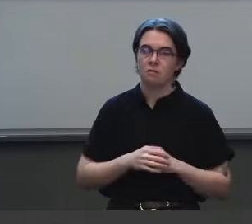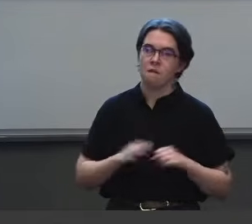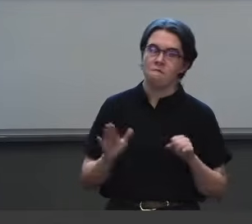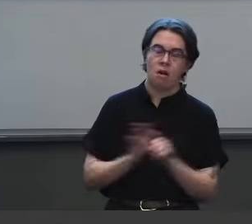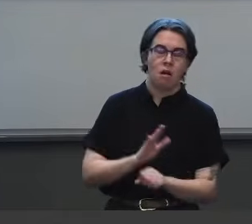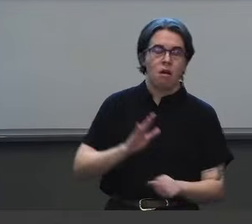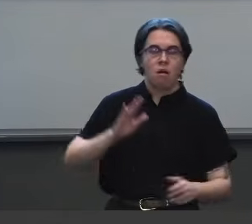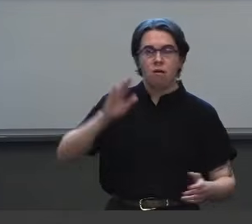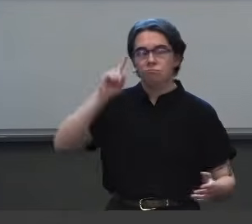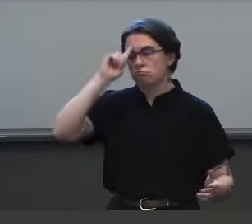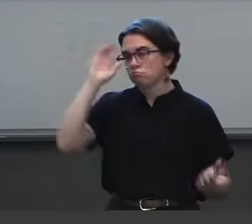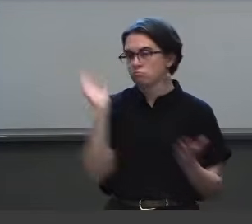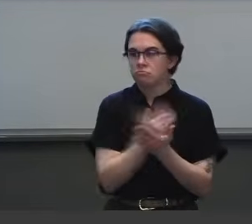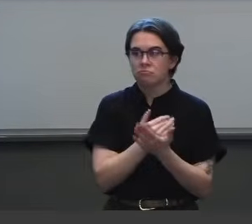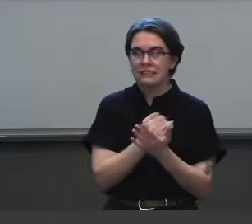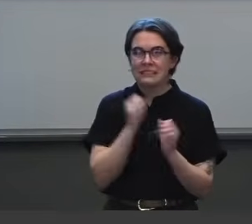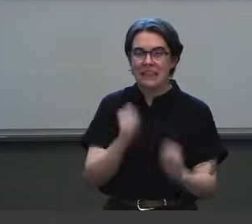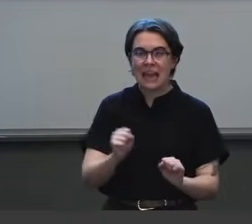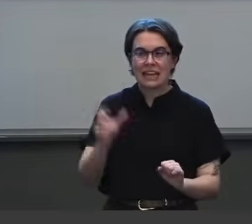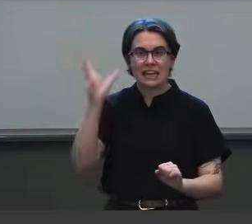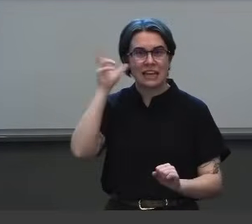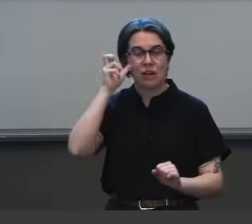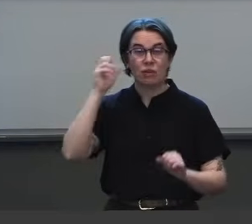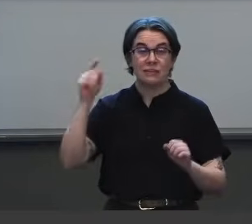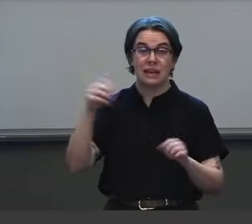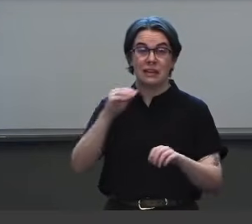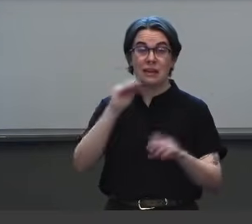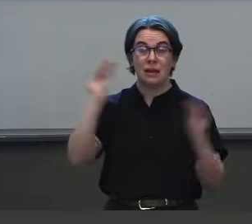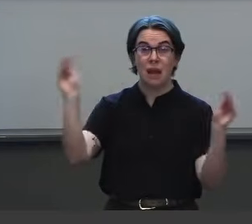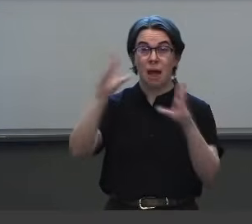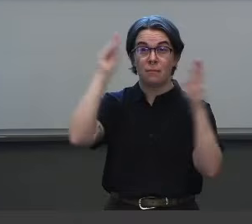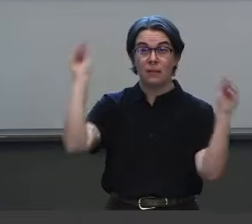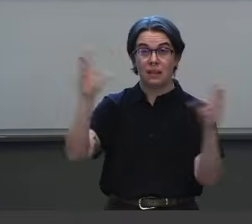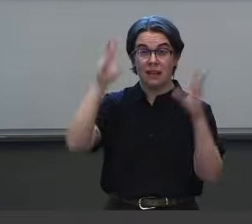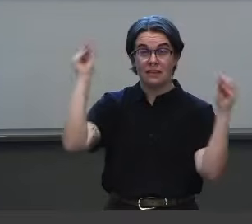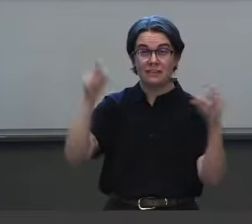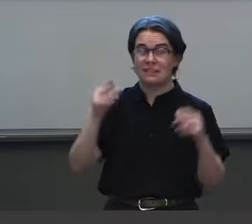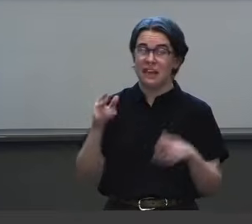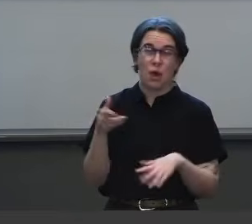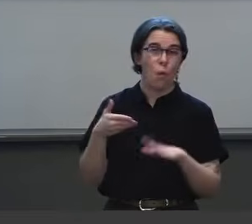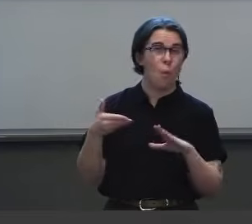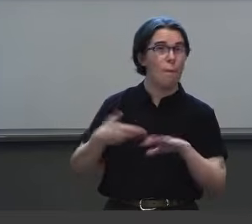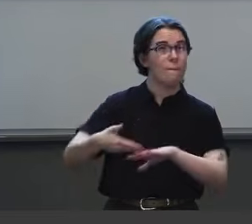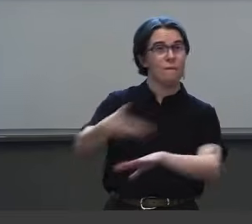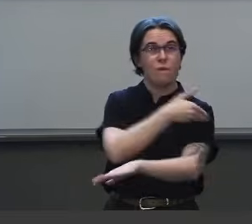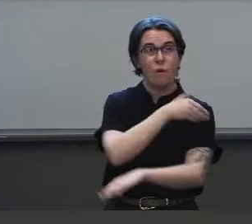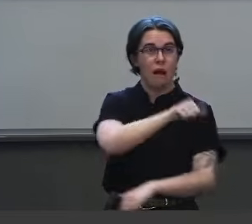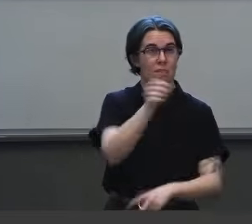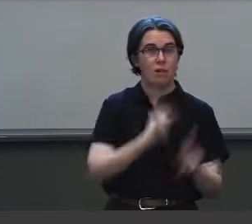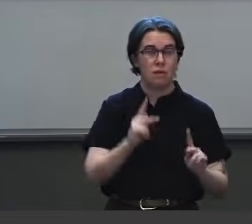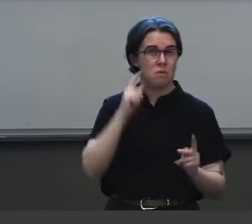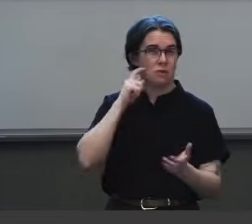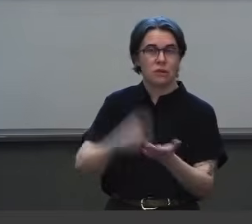hear an ambulance siren at least 3 minutes before anyone else heard it. Very frightened and tearful.